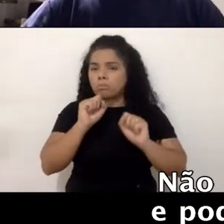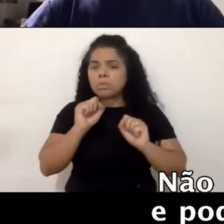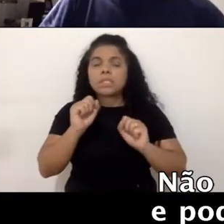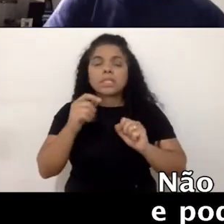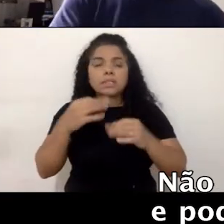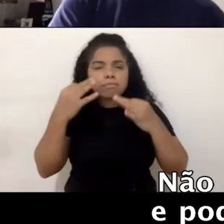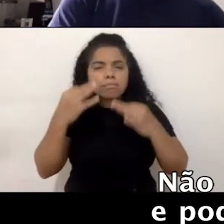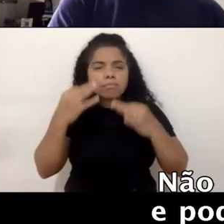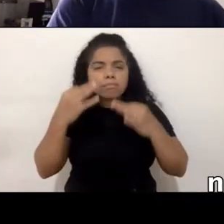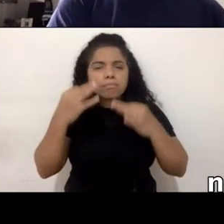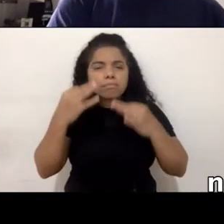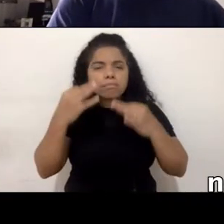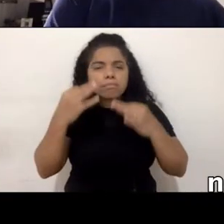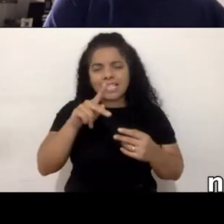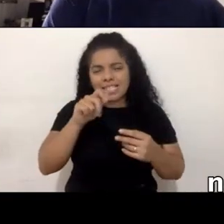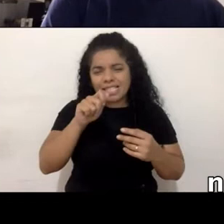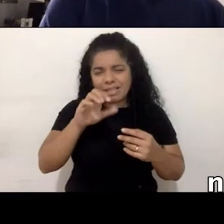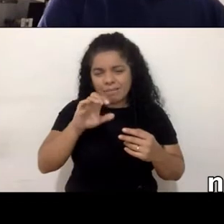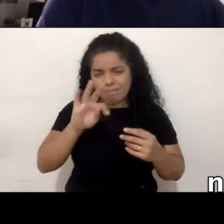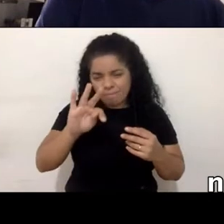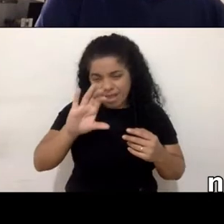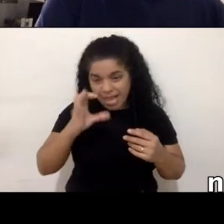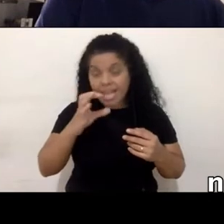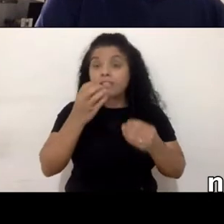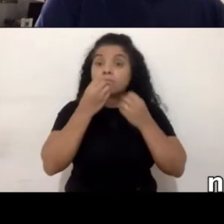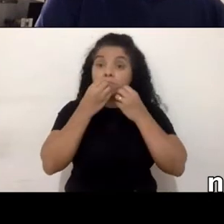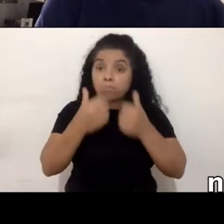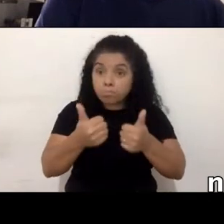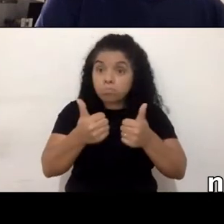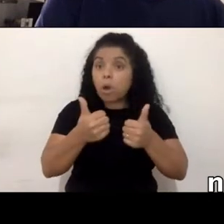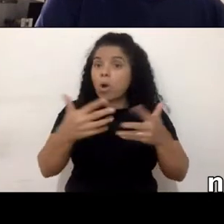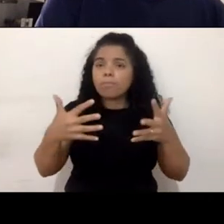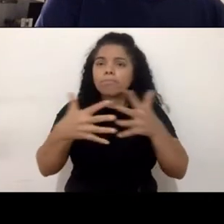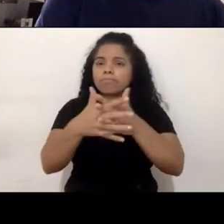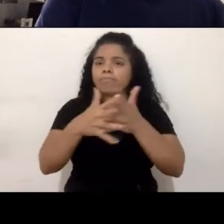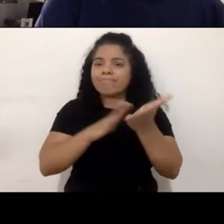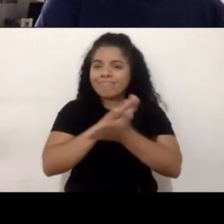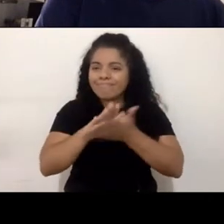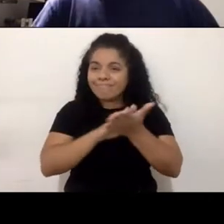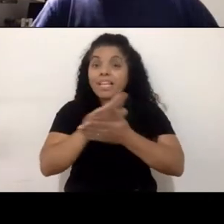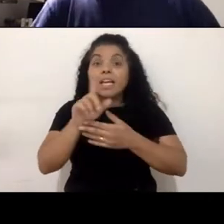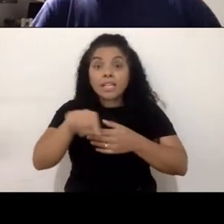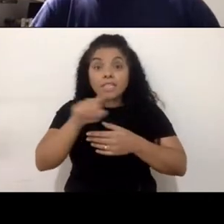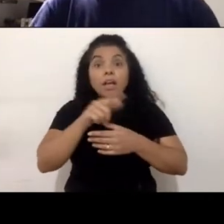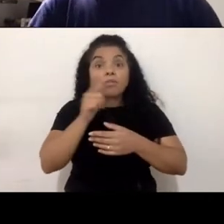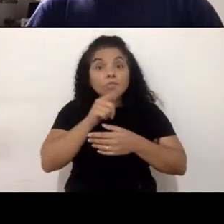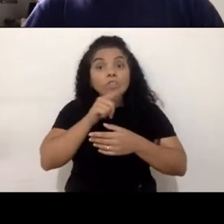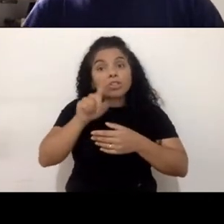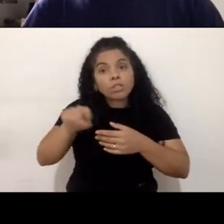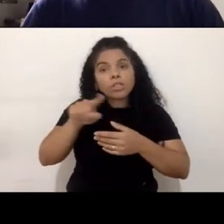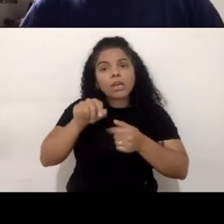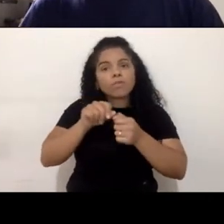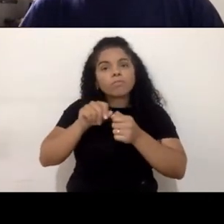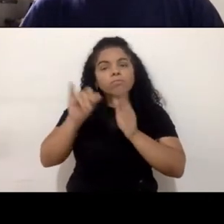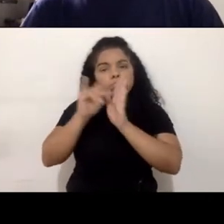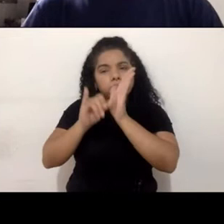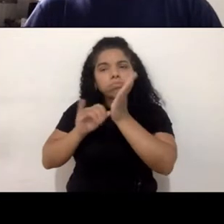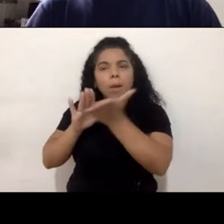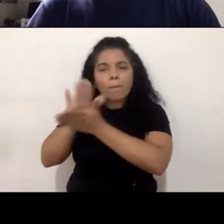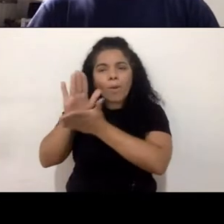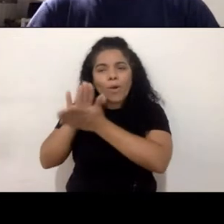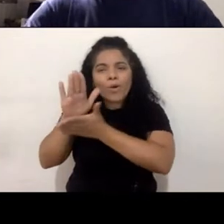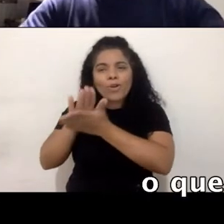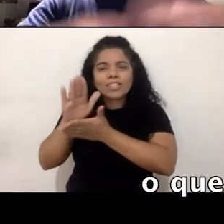could go ahead and apply that into production quite easily because that was our routine. And so it was quite satisfying to be able to